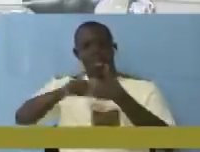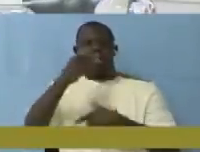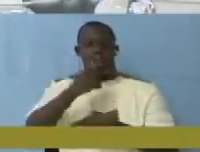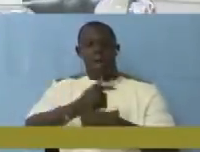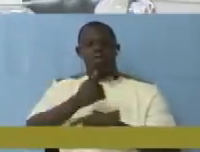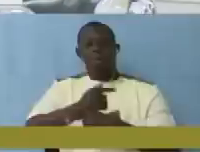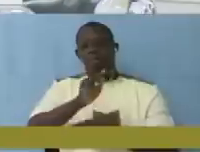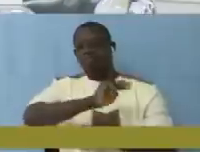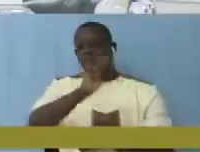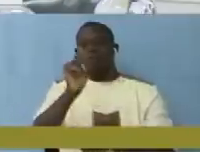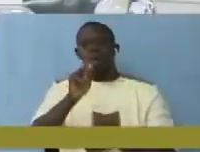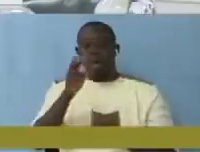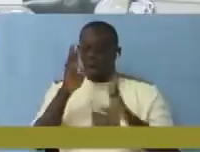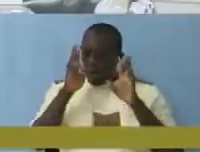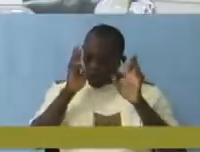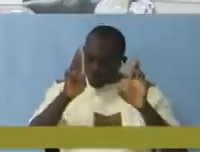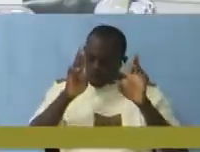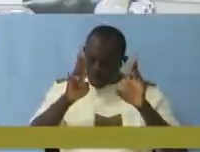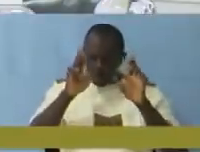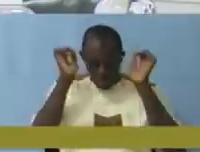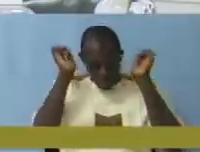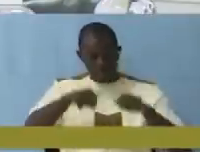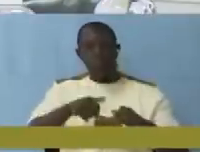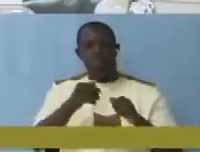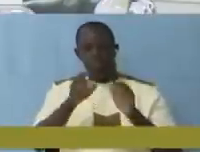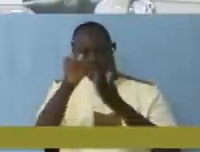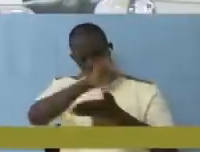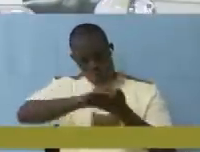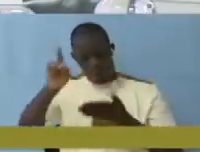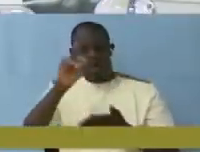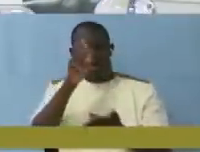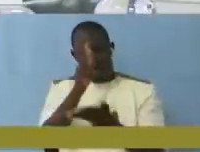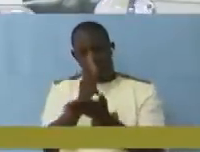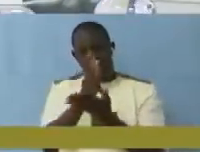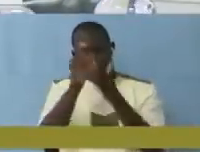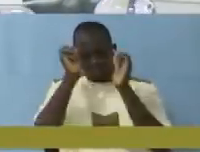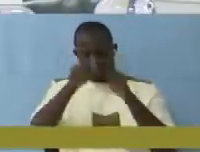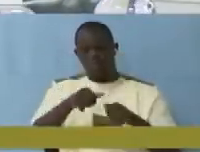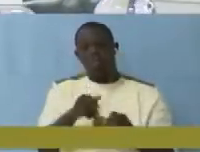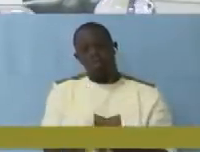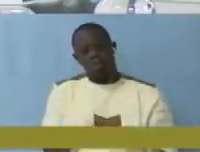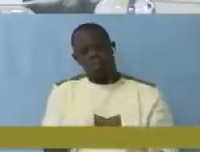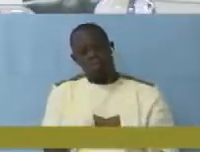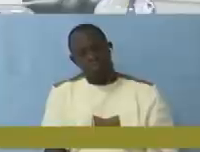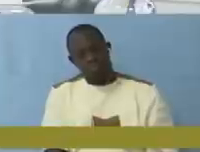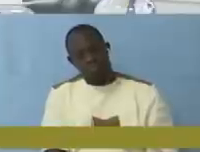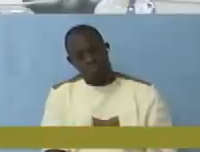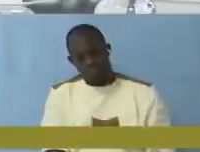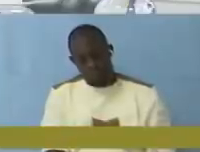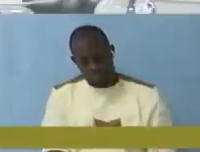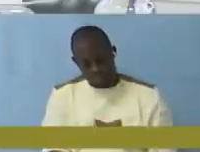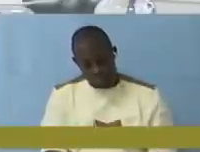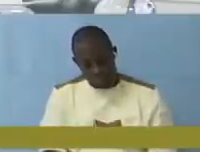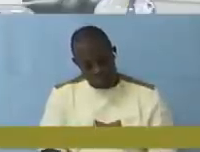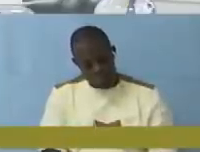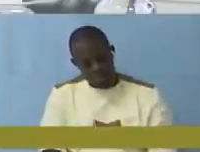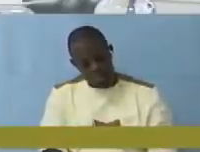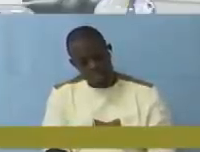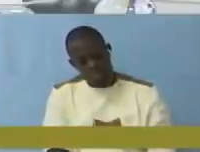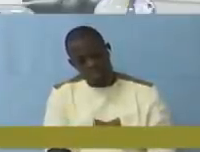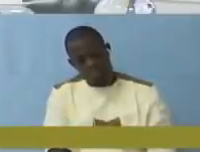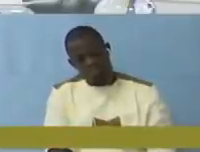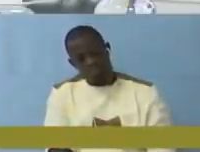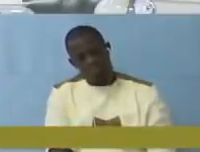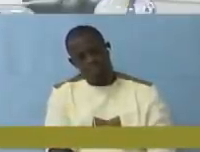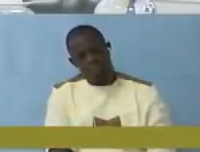What aketa ko masayo ko ntelna sede dalilo lu bondino la bari ikawato mem fan fotengo mahani